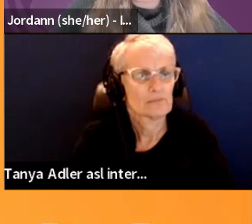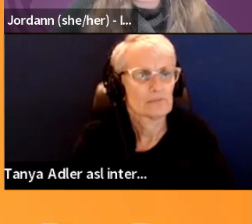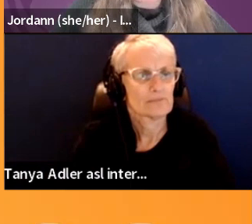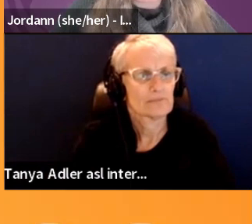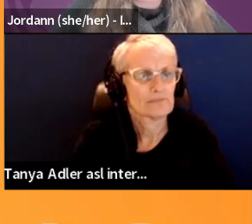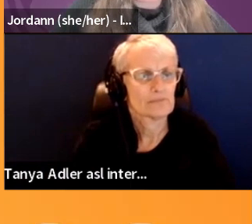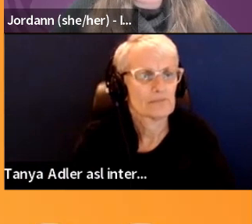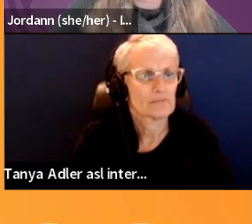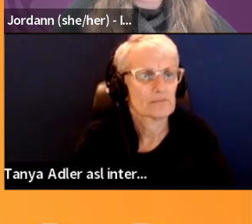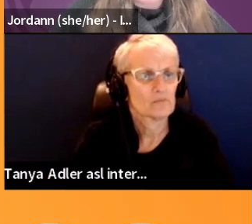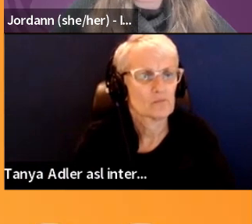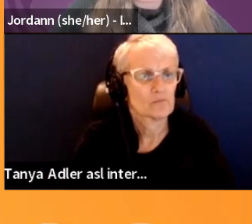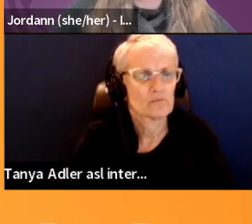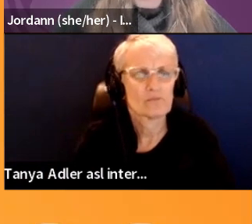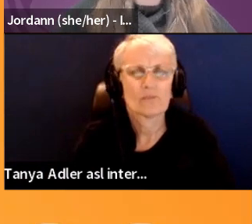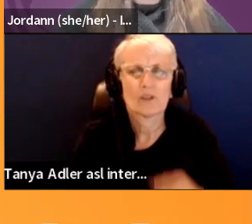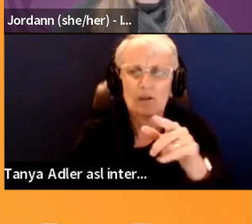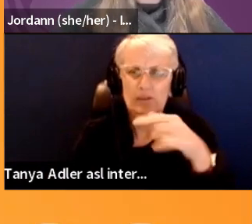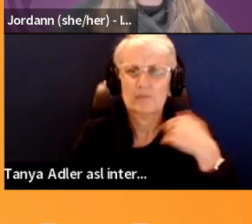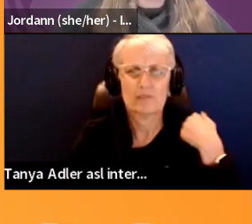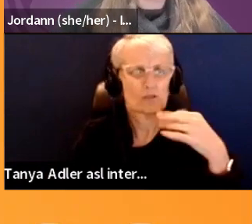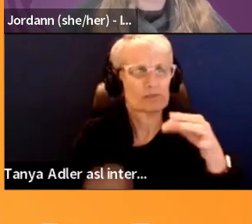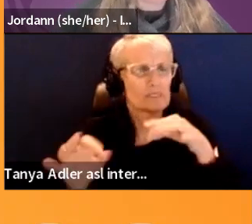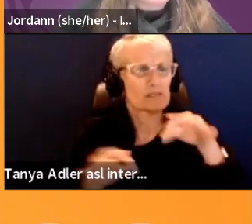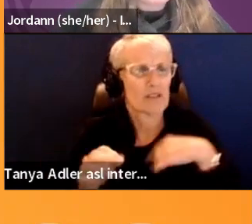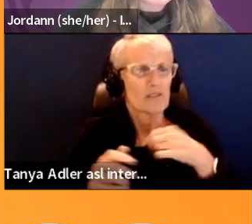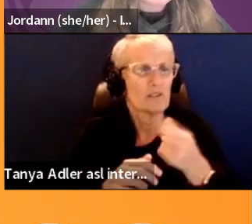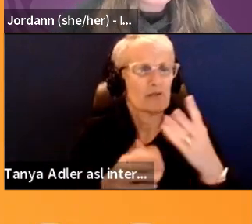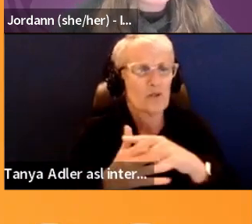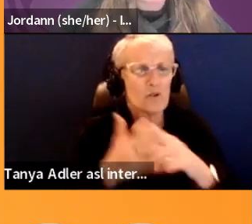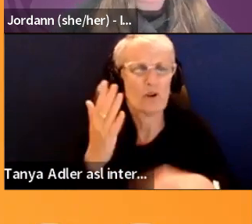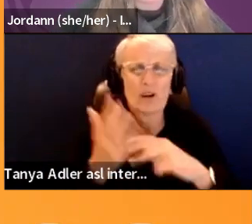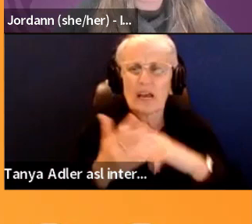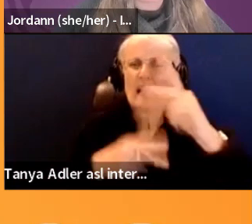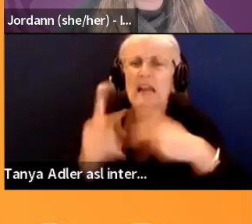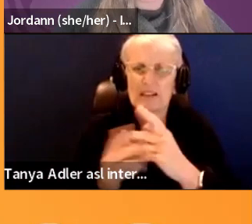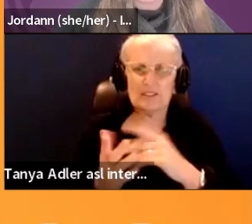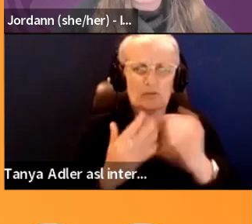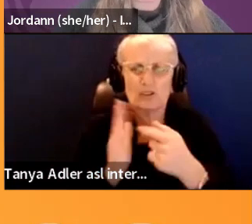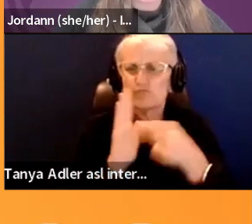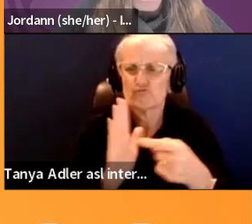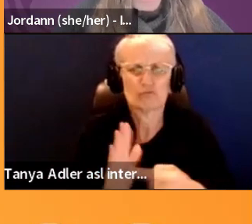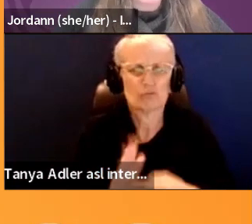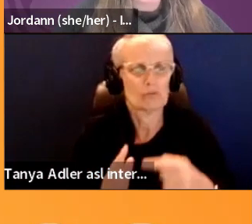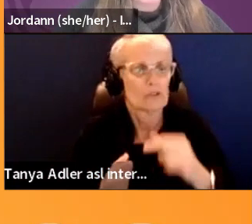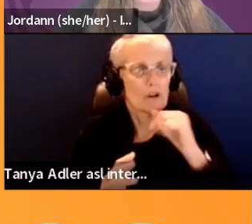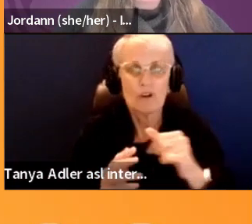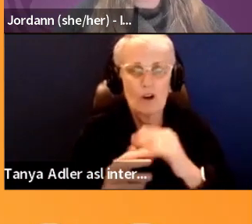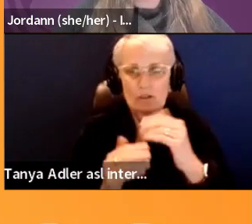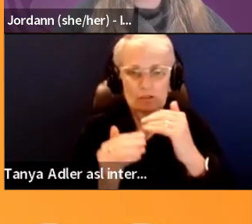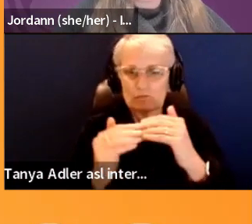So I mentioned I would have a slide with just a couple of project types and examples. This is not an exhaustive